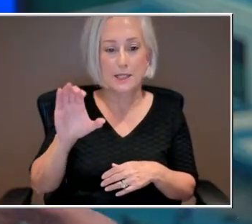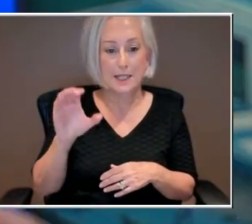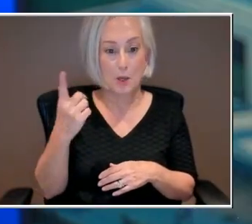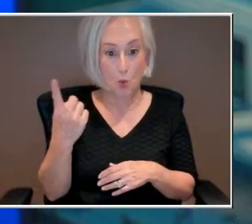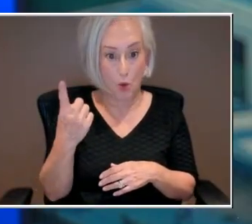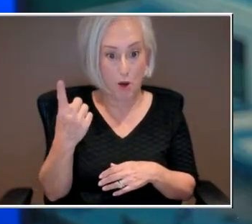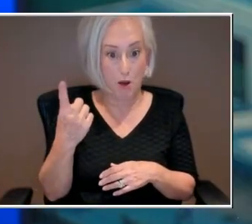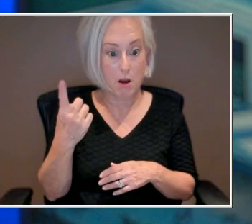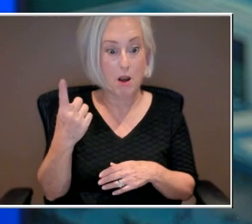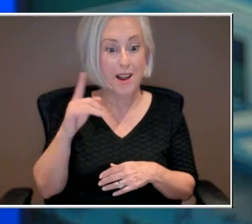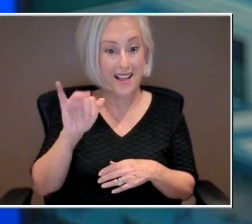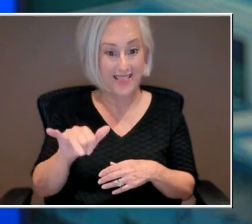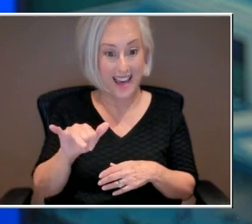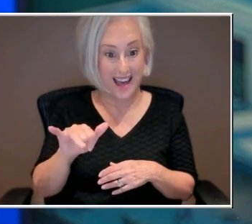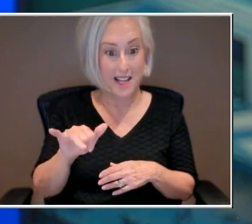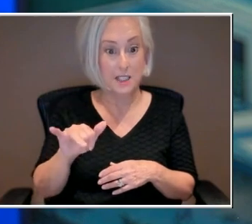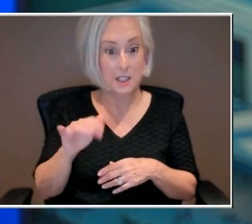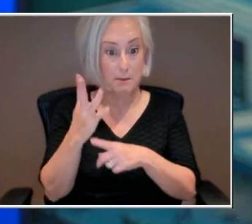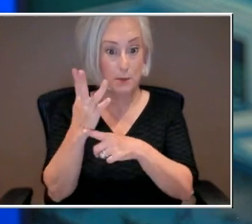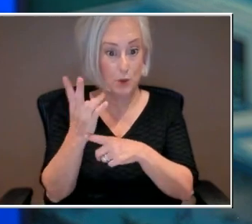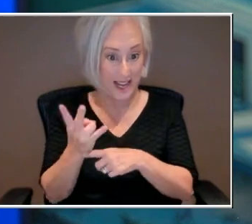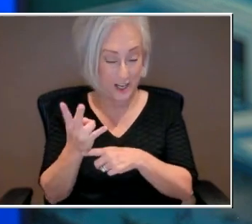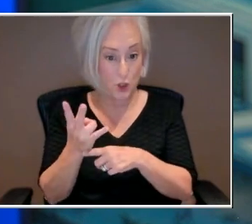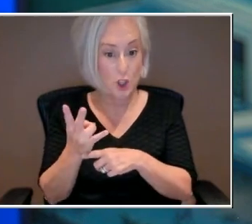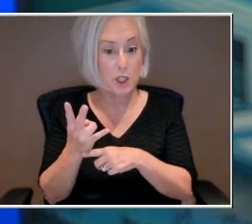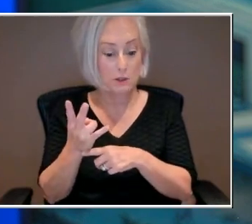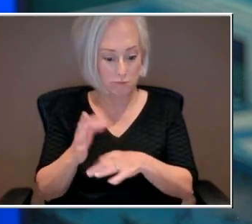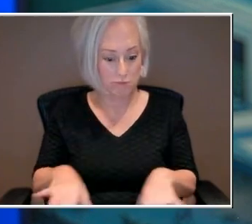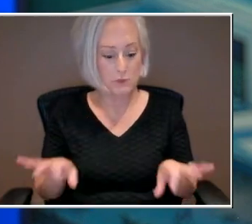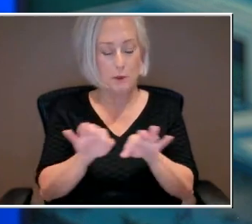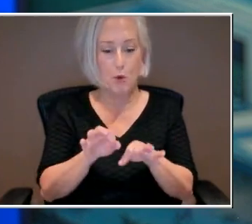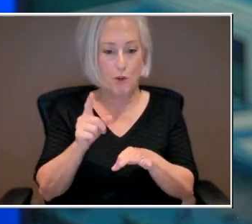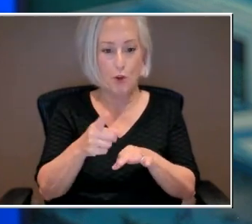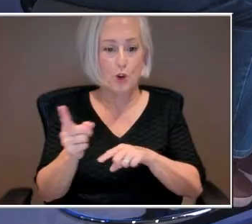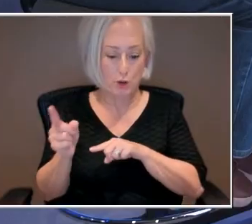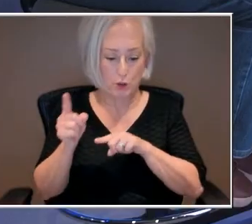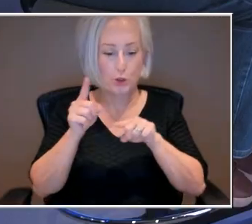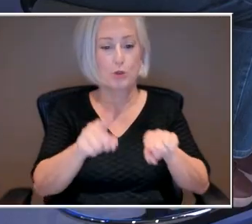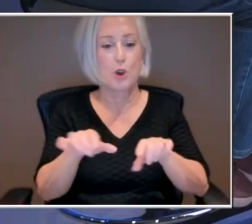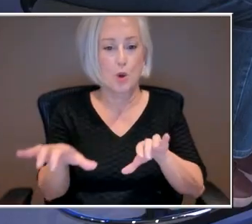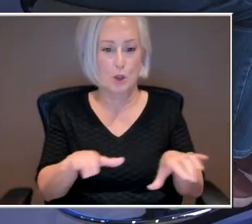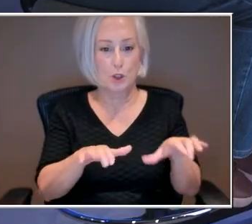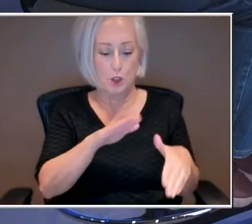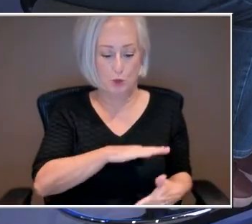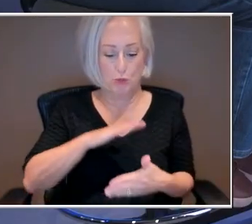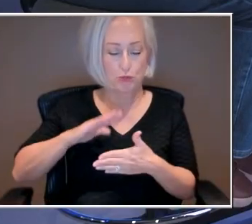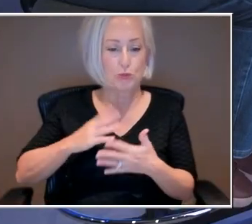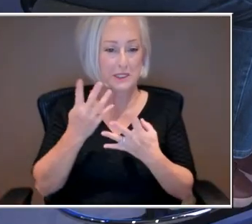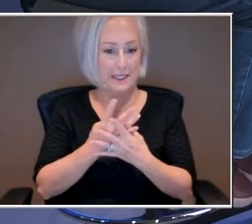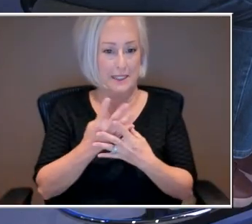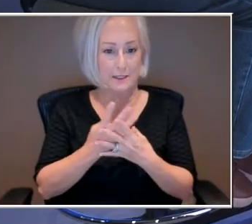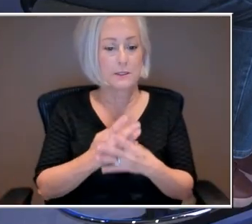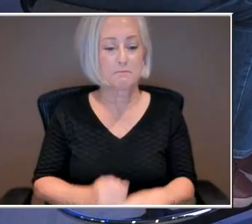critical to having Jordon show up to get the screening. Everything worked out perfectly here. Yes.